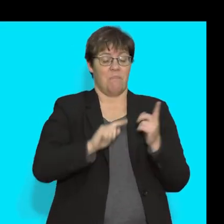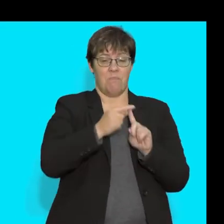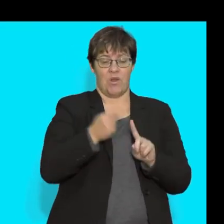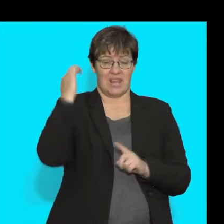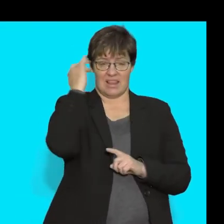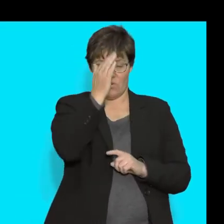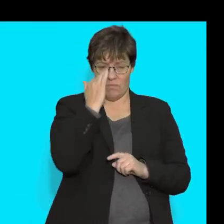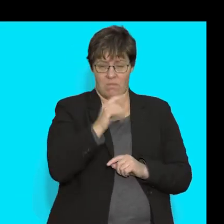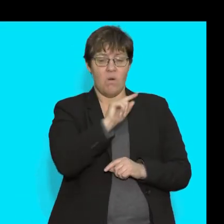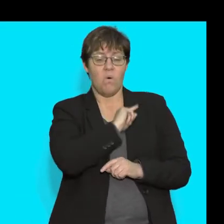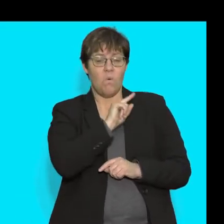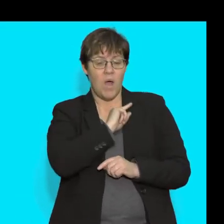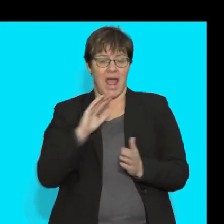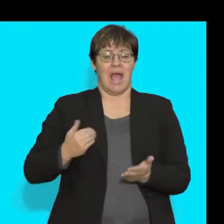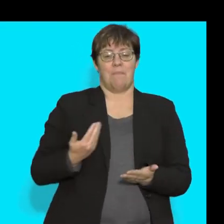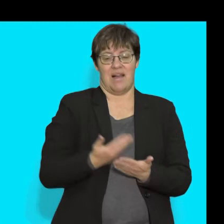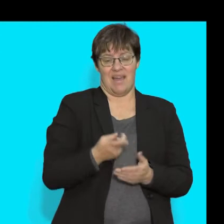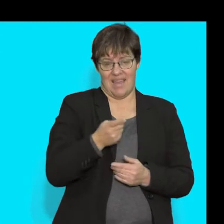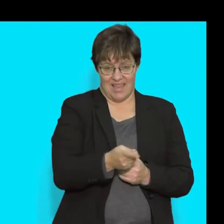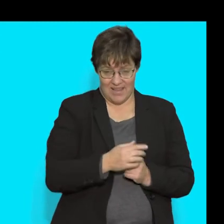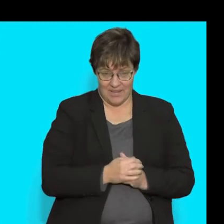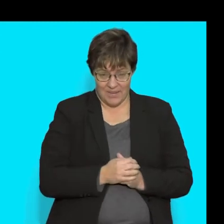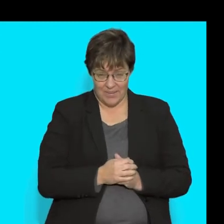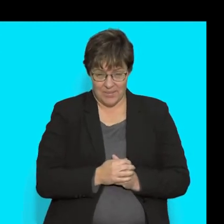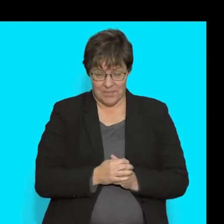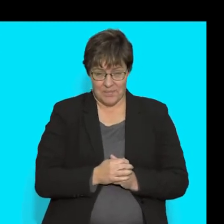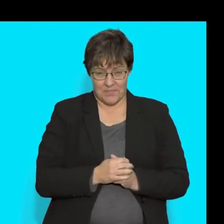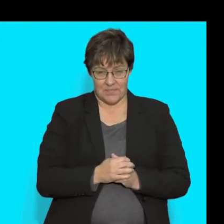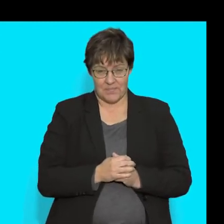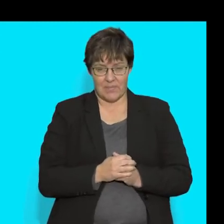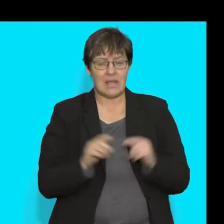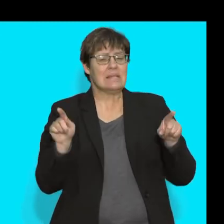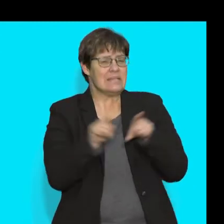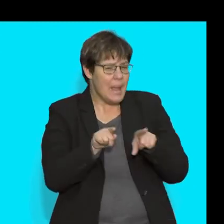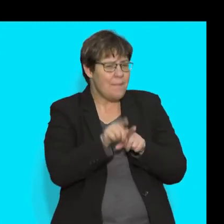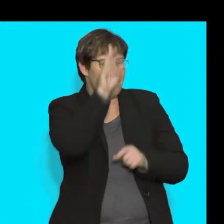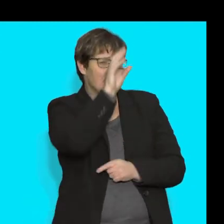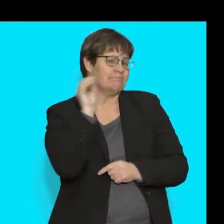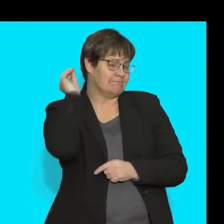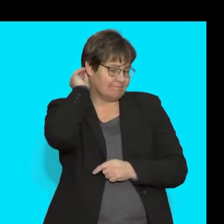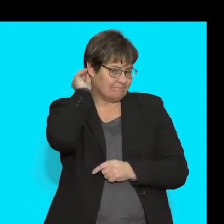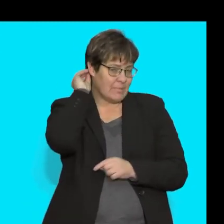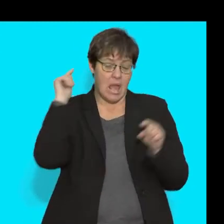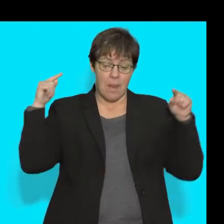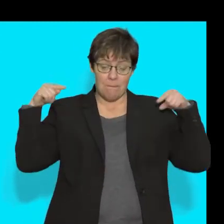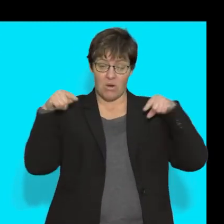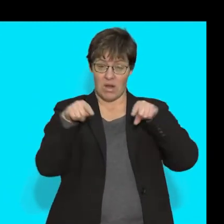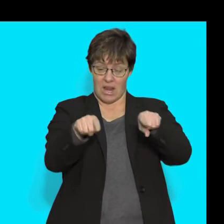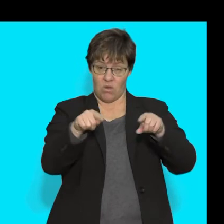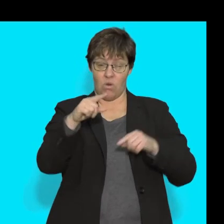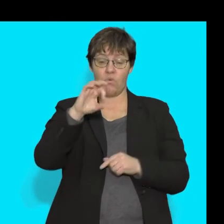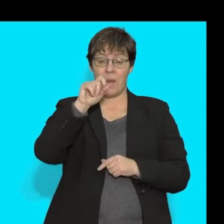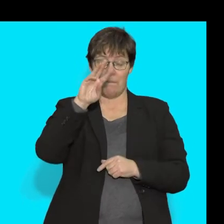midpoint theorem in terms of being an application of it, right? You also need to remember that in a